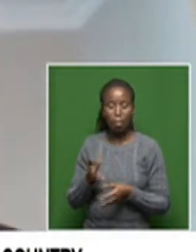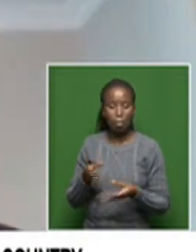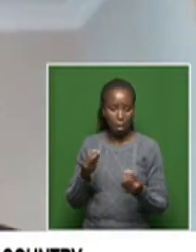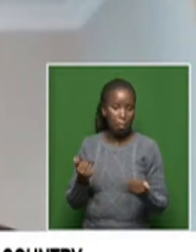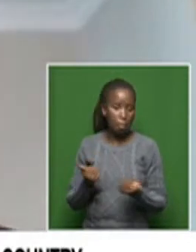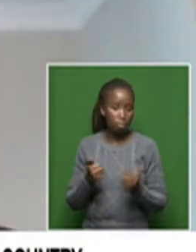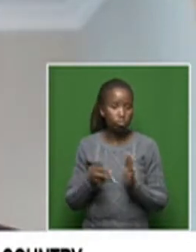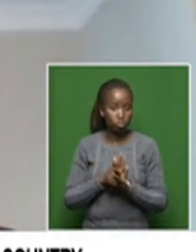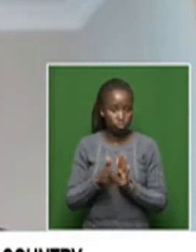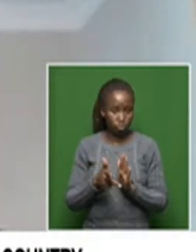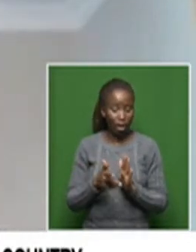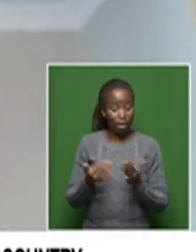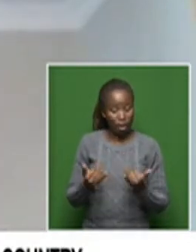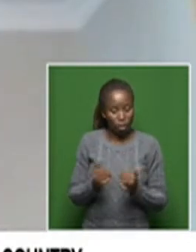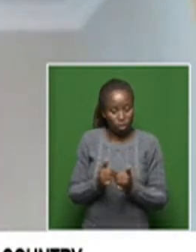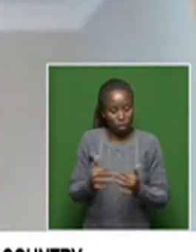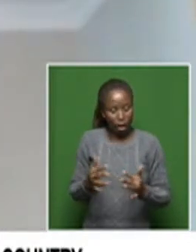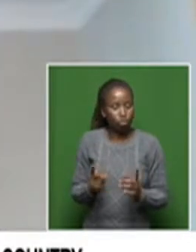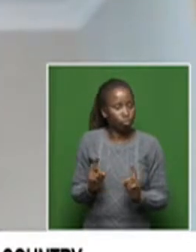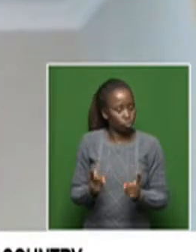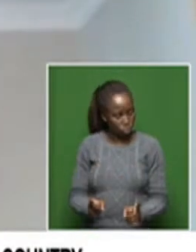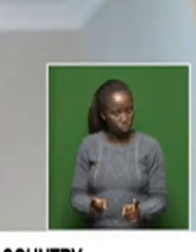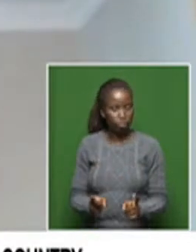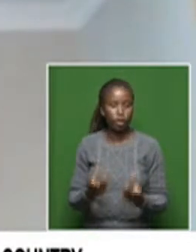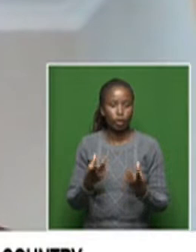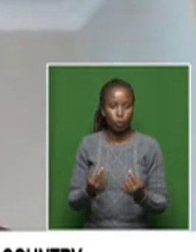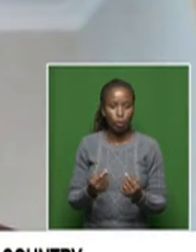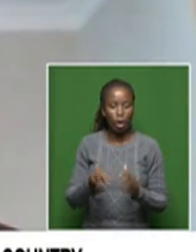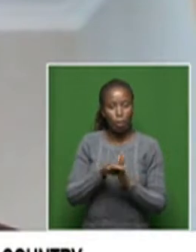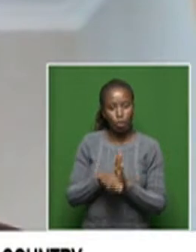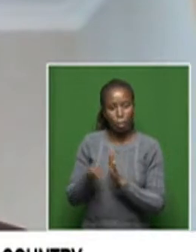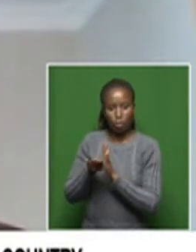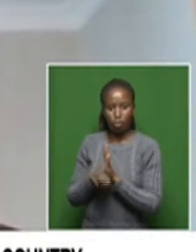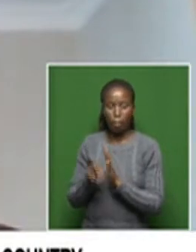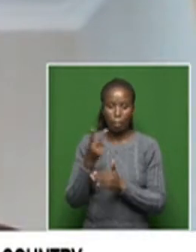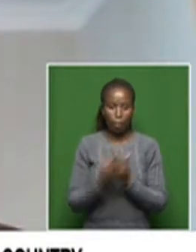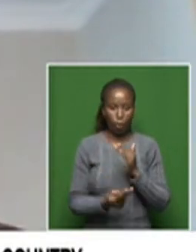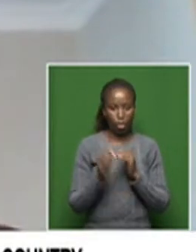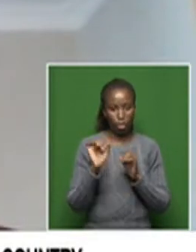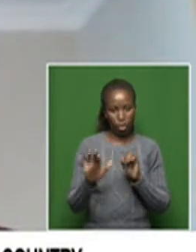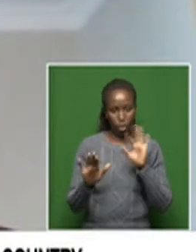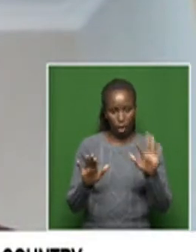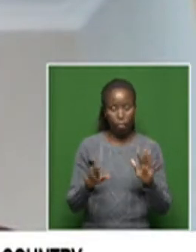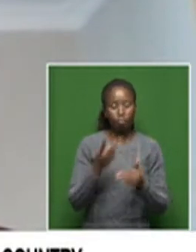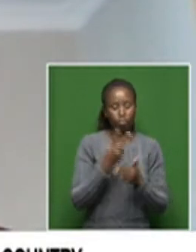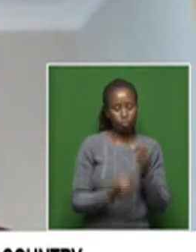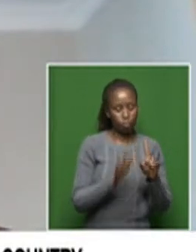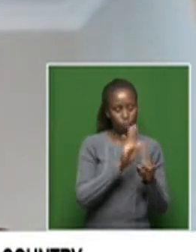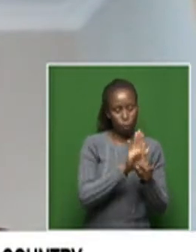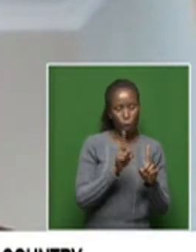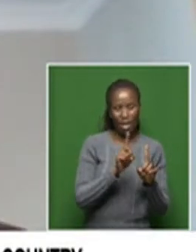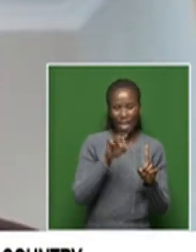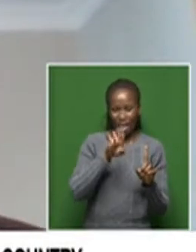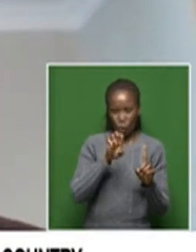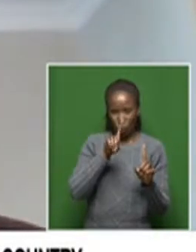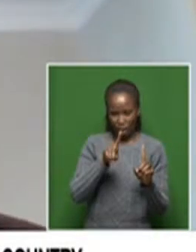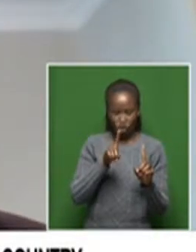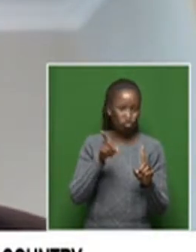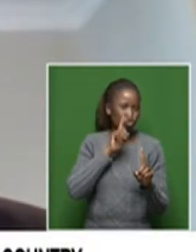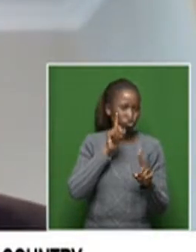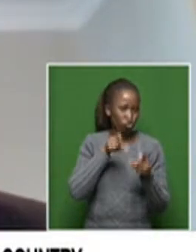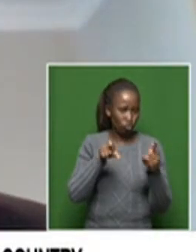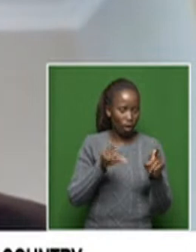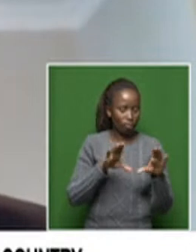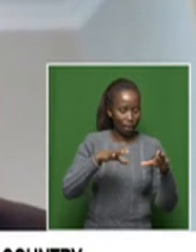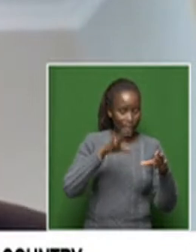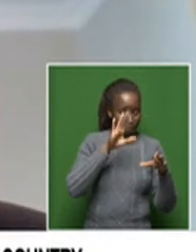we will immediately start rolling out two programs, and followed by others. The first one is the education sector. Altogether